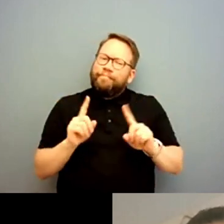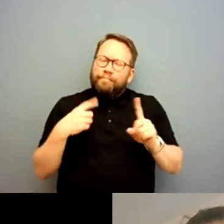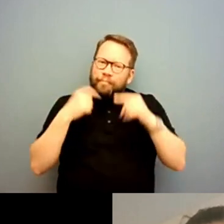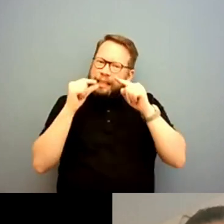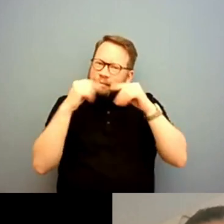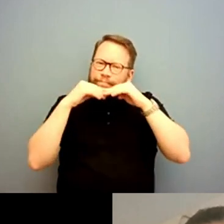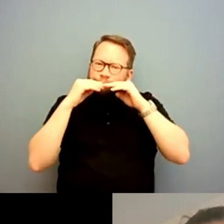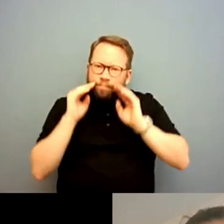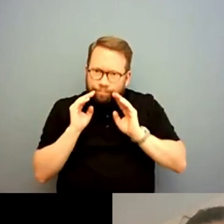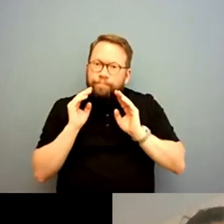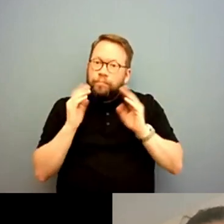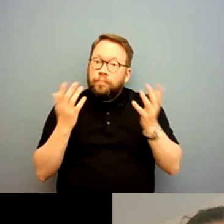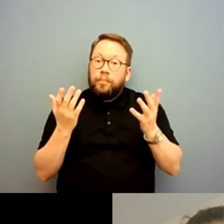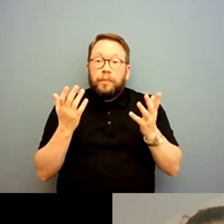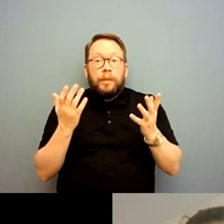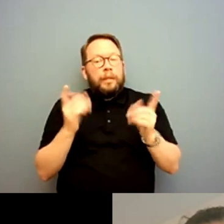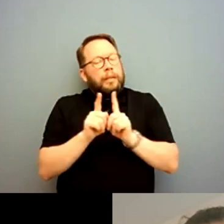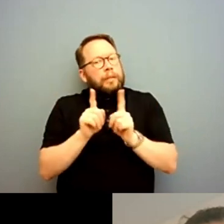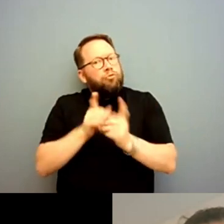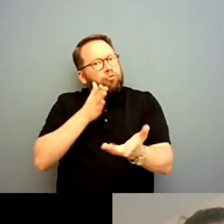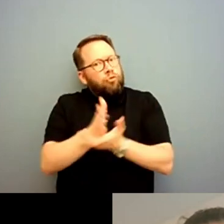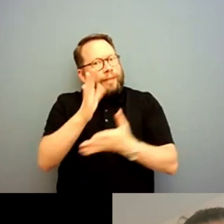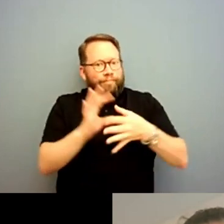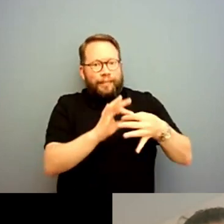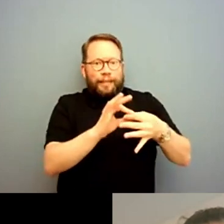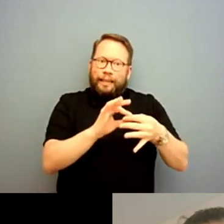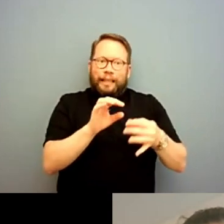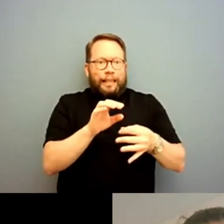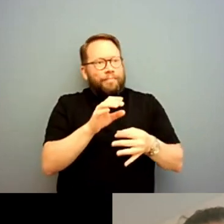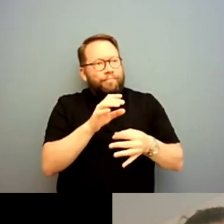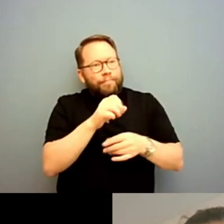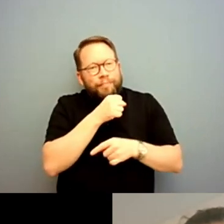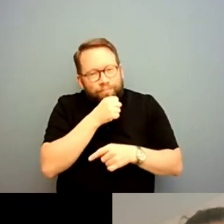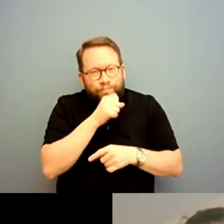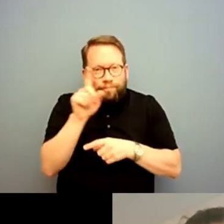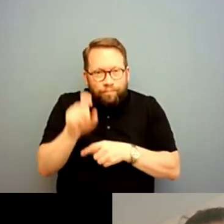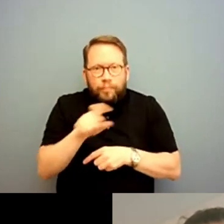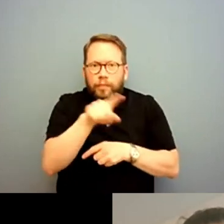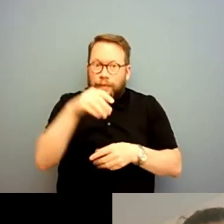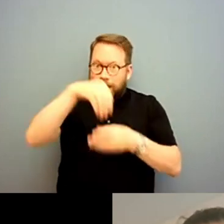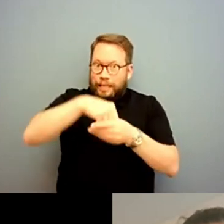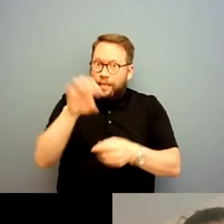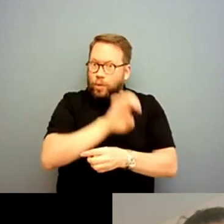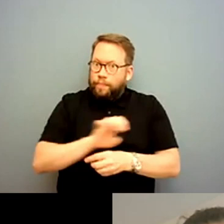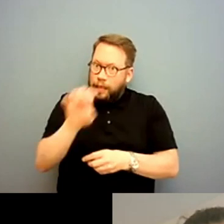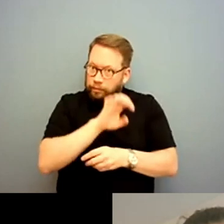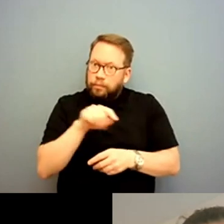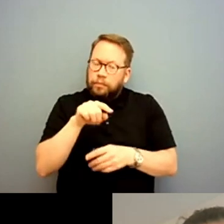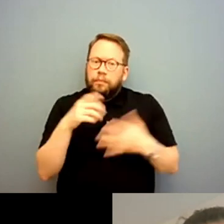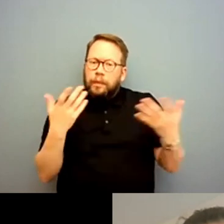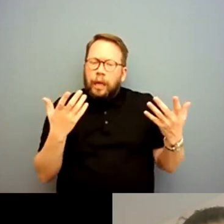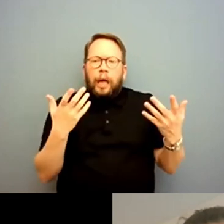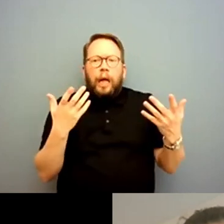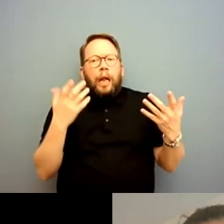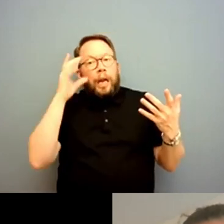a few throwaway lines in it, like, oh, isn't it unfortunate that women are no longer available